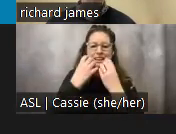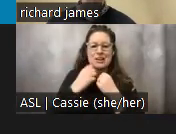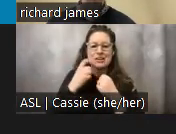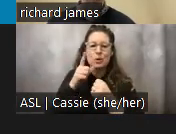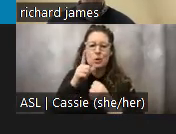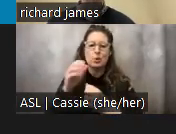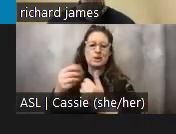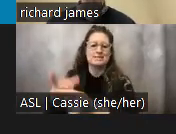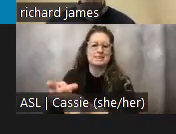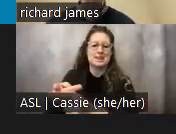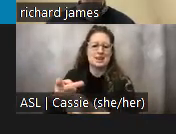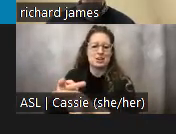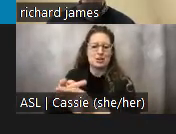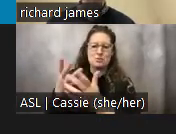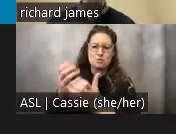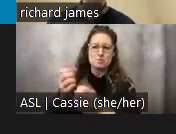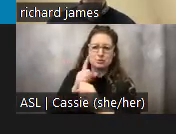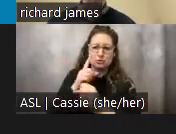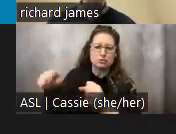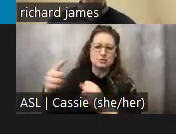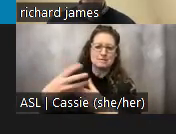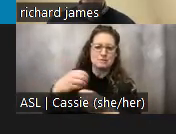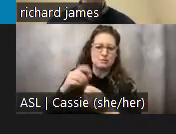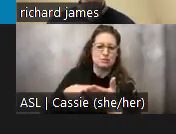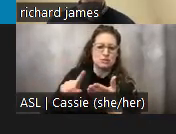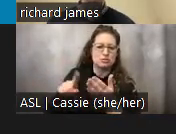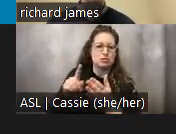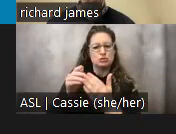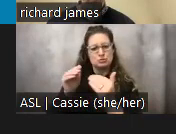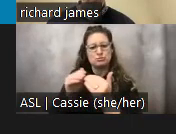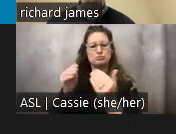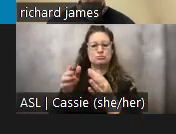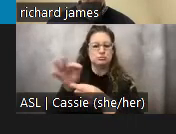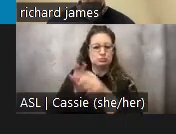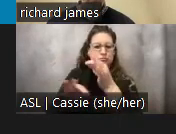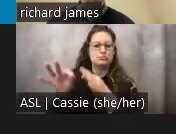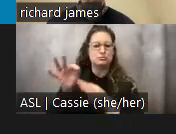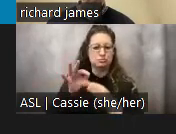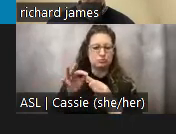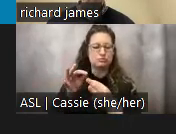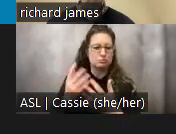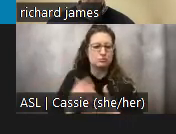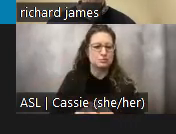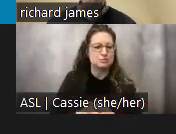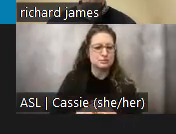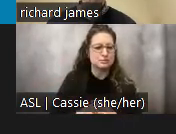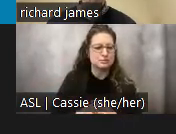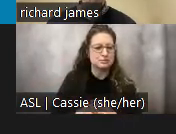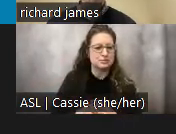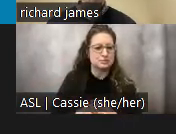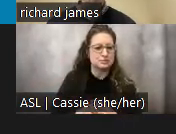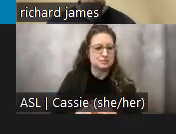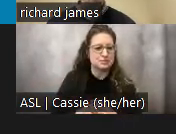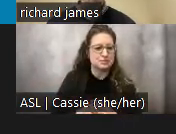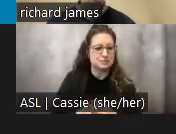for research reciprocity. Next slide, please. So I'd like to welcome our moderator for